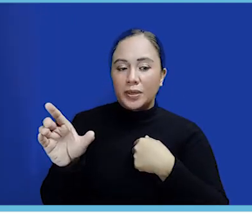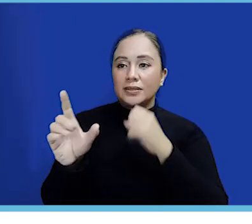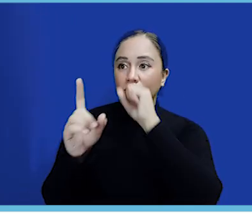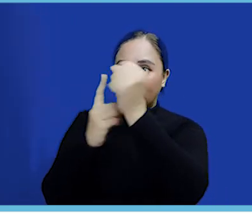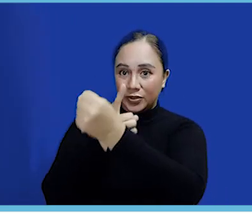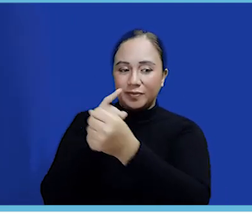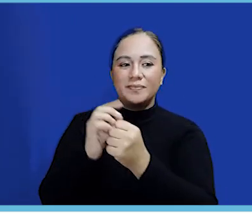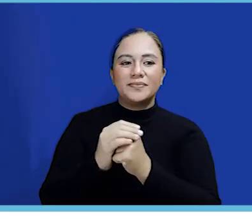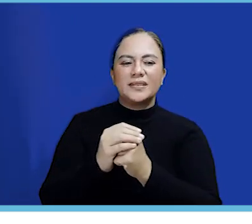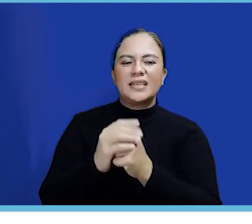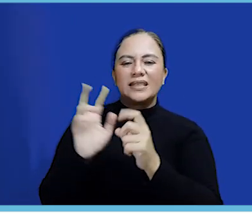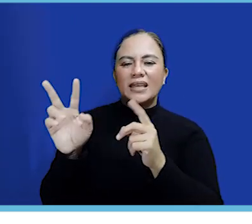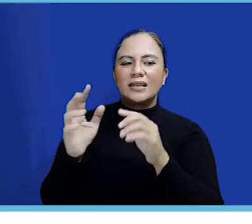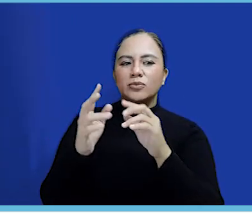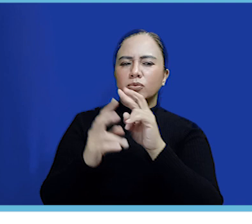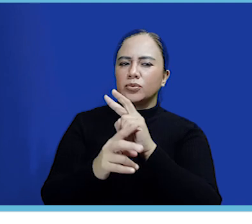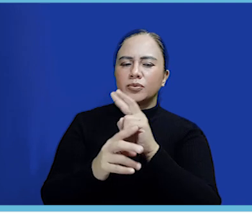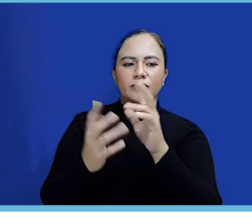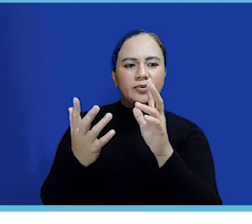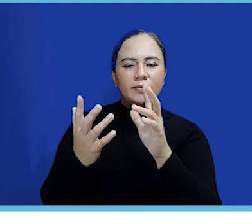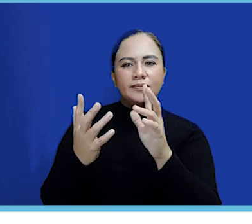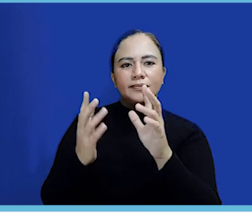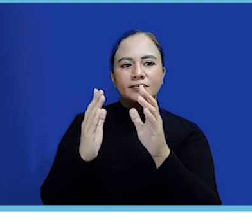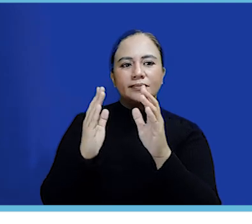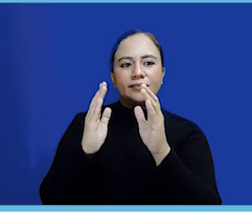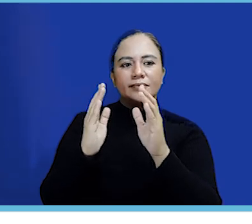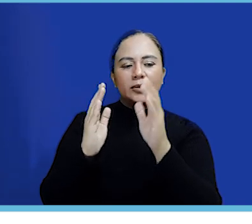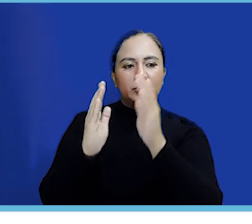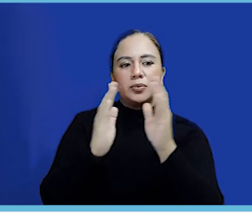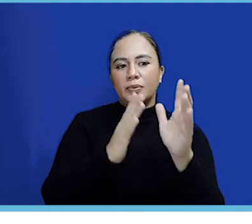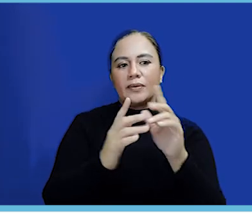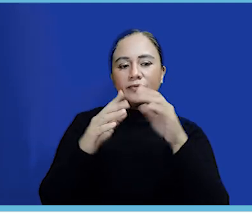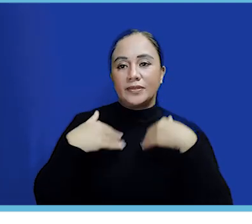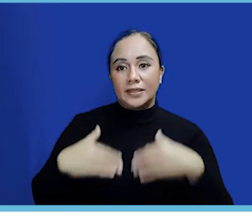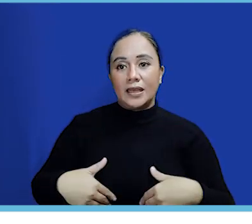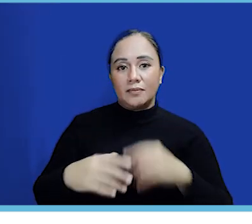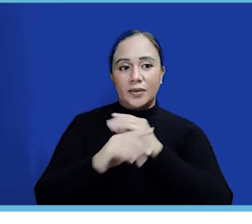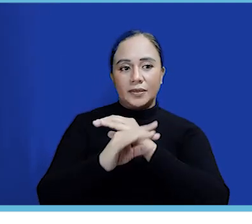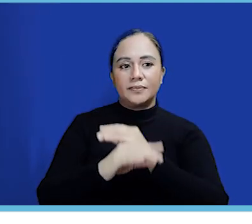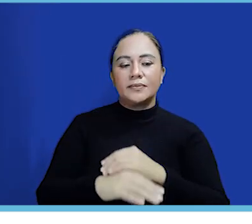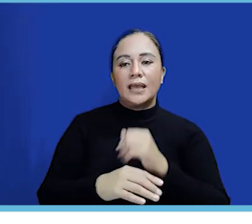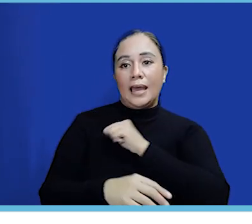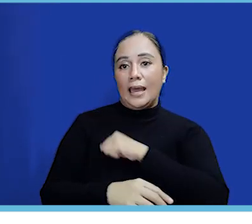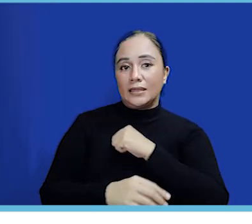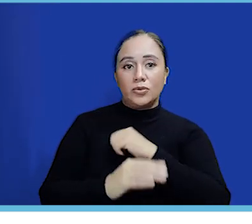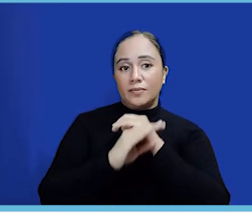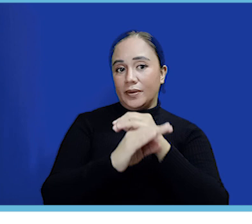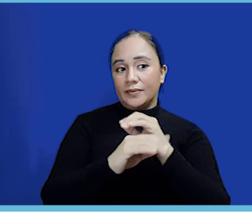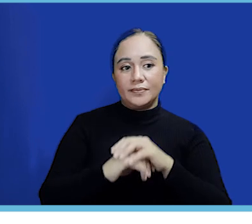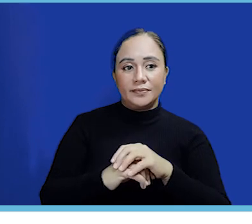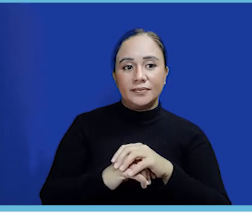3 situations. Columns 2 to 5 contain each of the following: physical barriers,